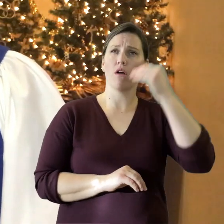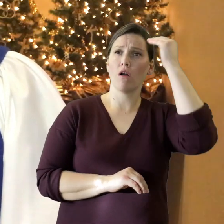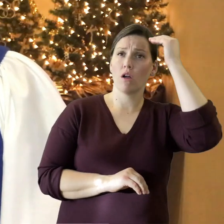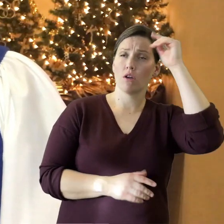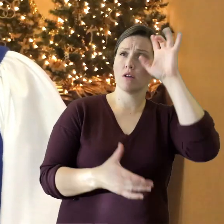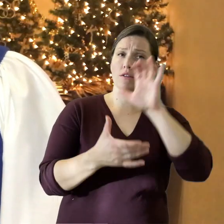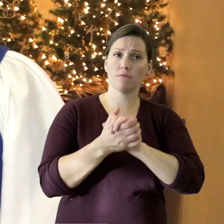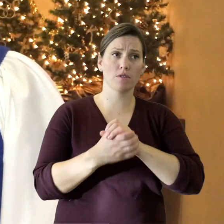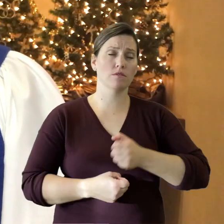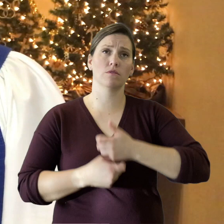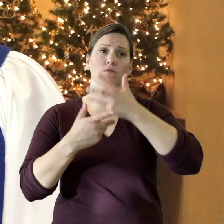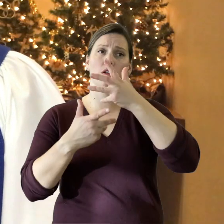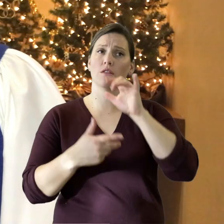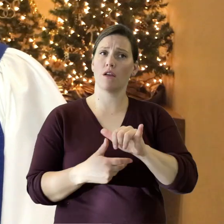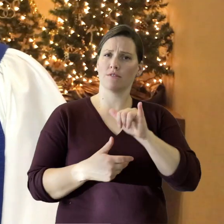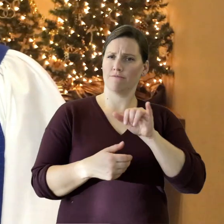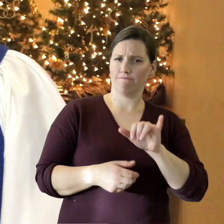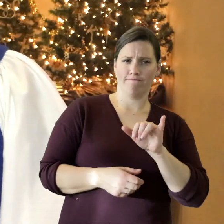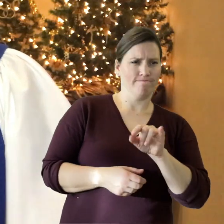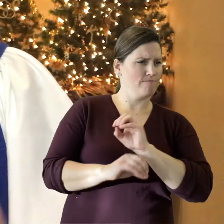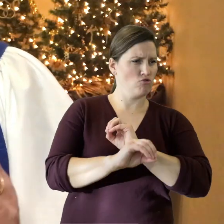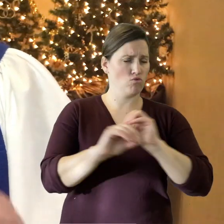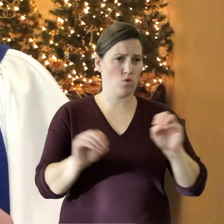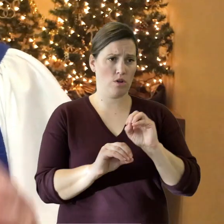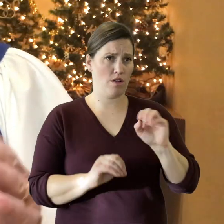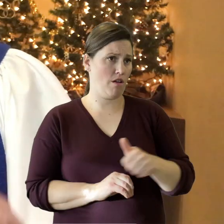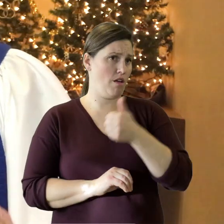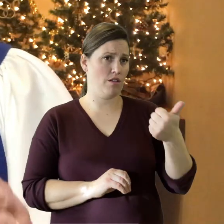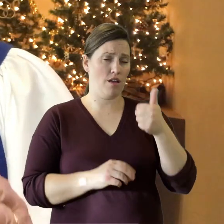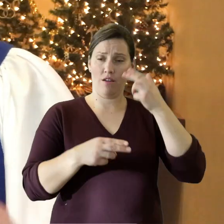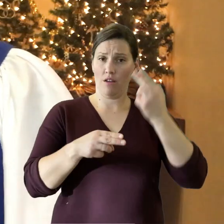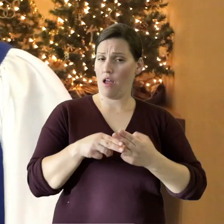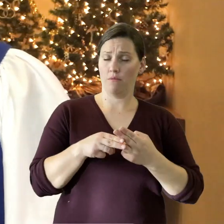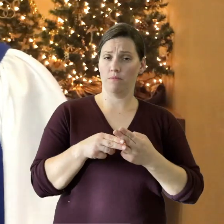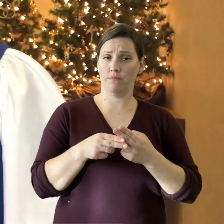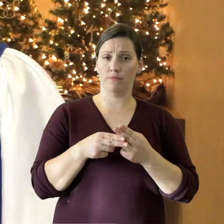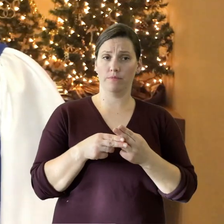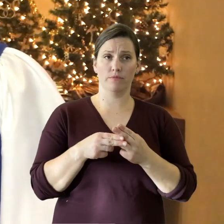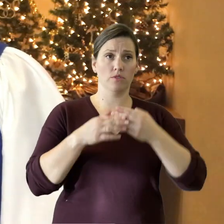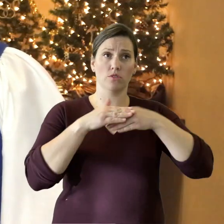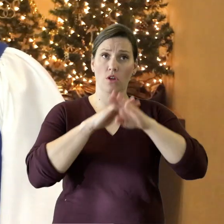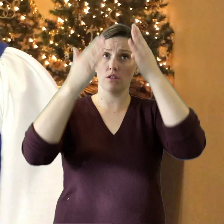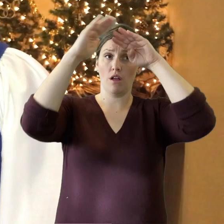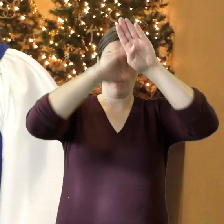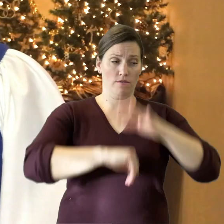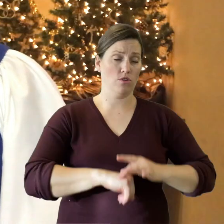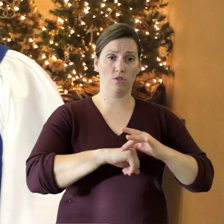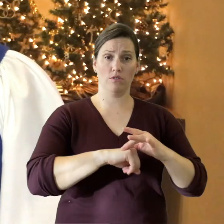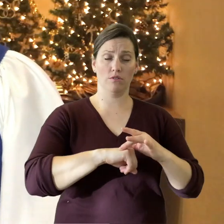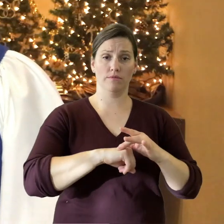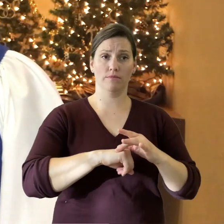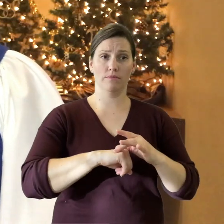We know and believe and confess that there is no other name under heaven